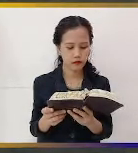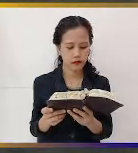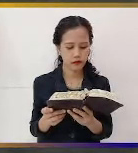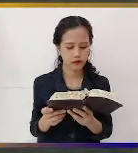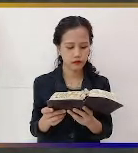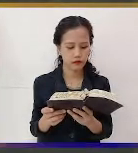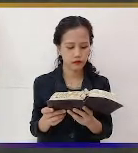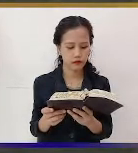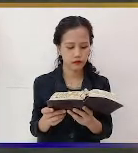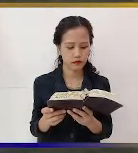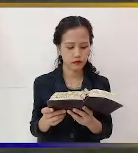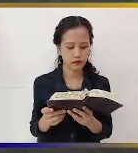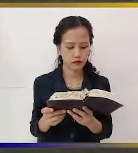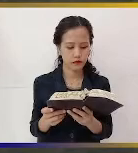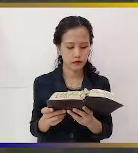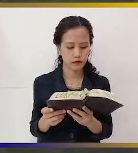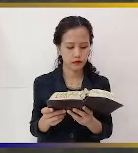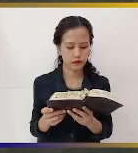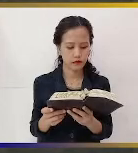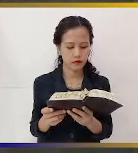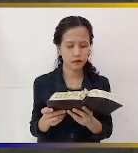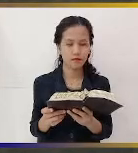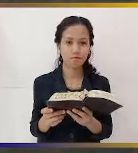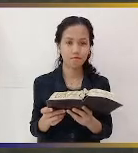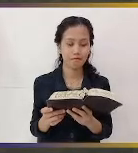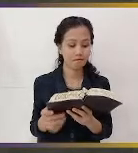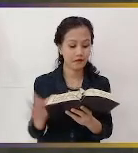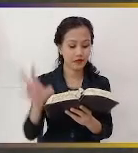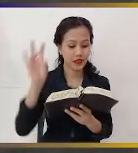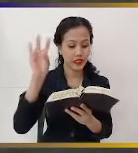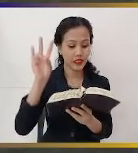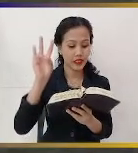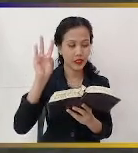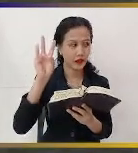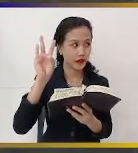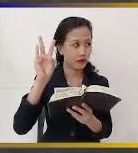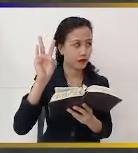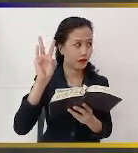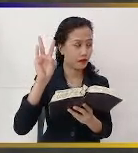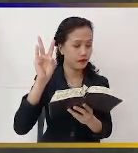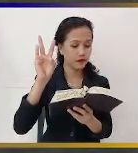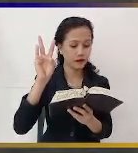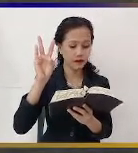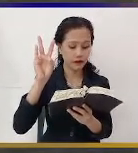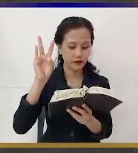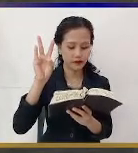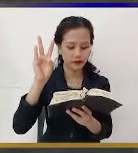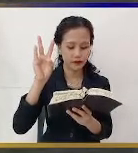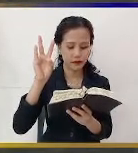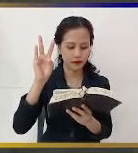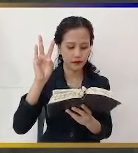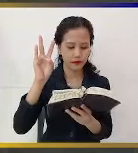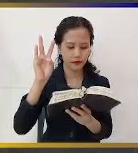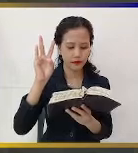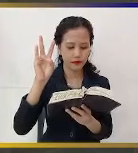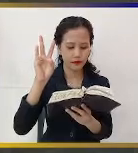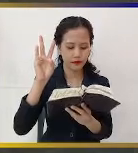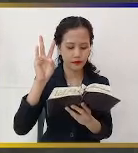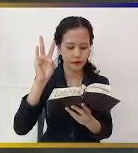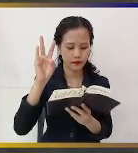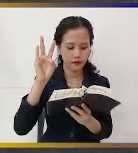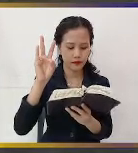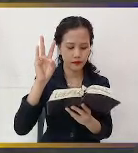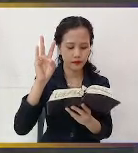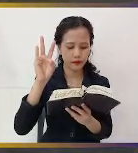is this day. Wow. And now, O Lord my God, thou hast made thy servant king instead